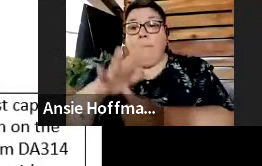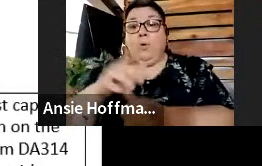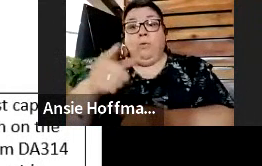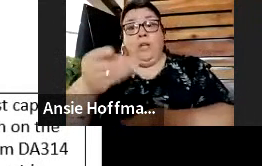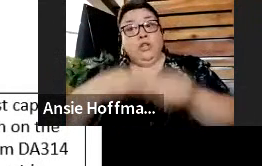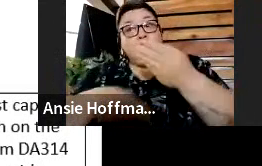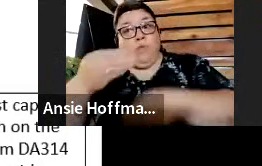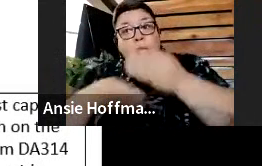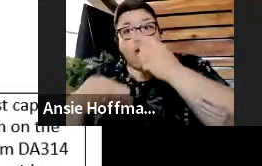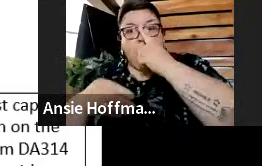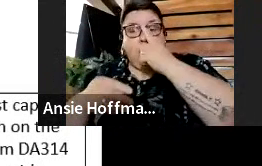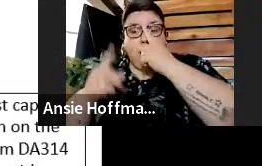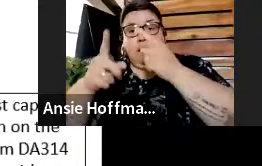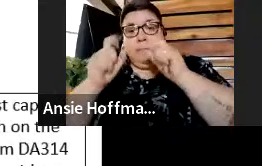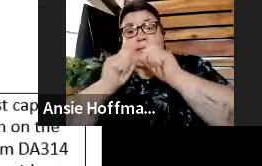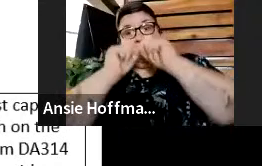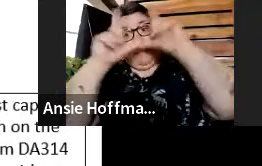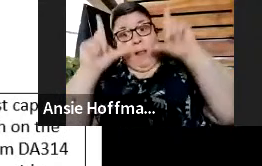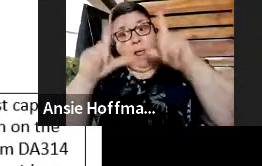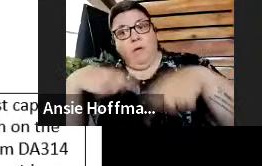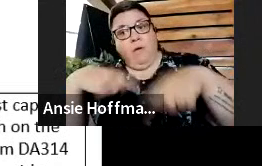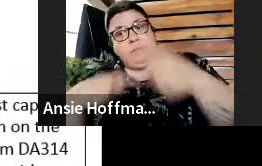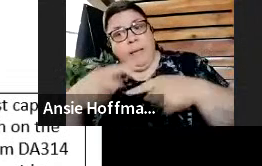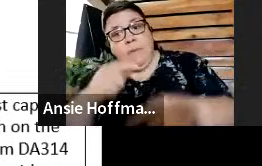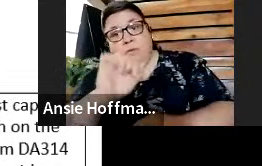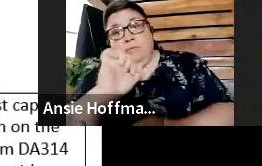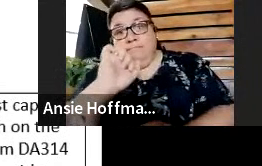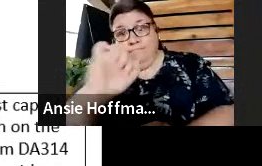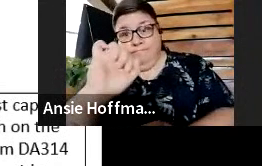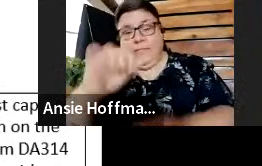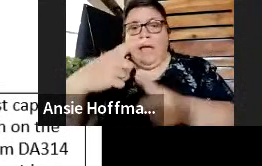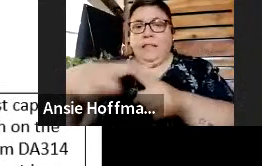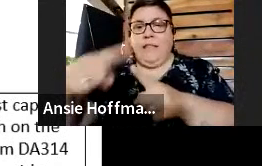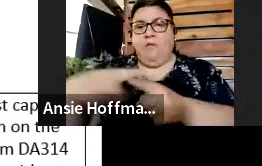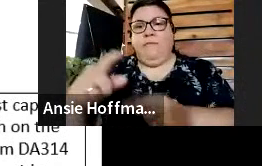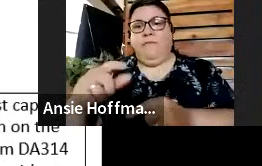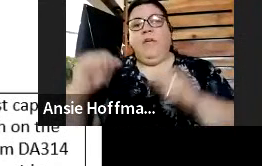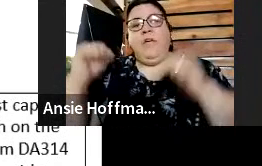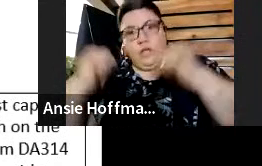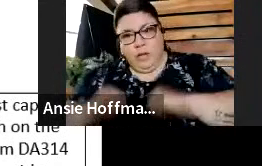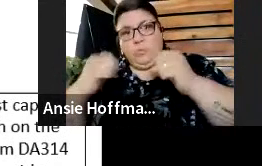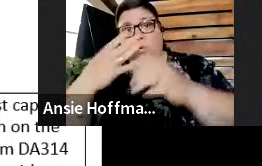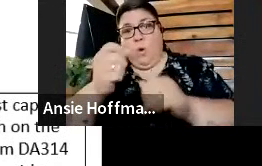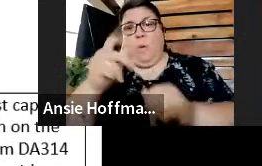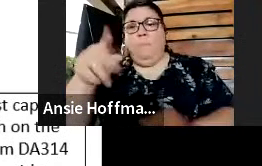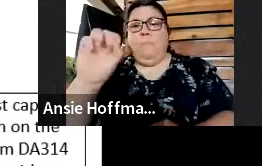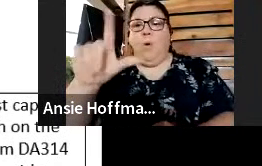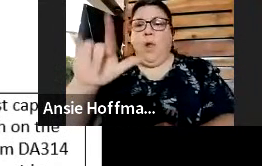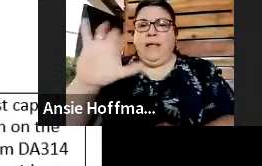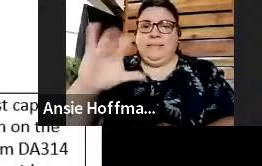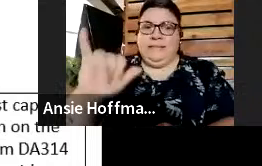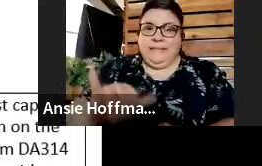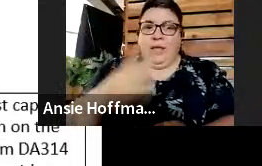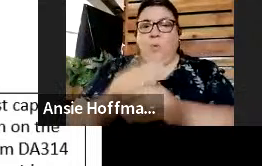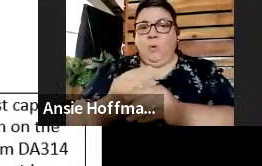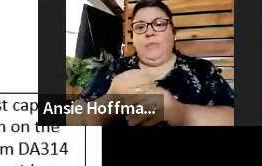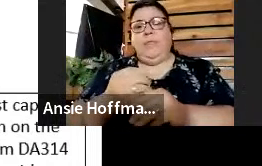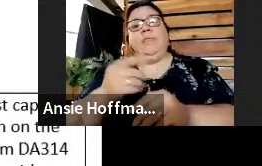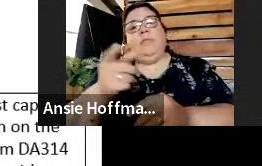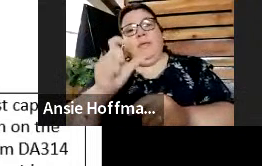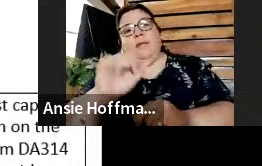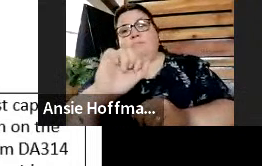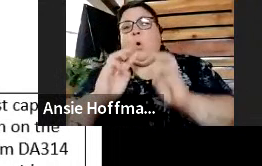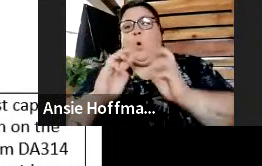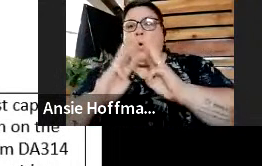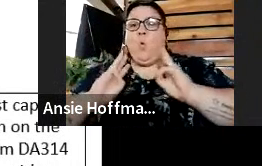to familiarize themselves with the tariff determination external policy, which is available on our website.